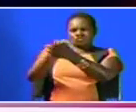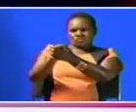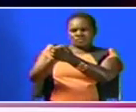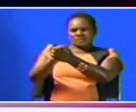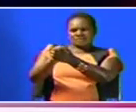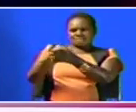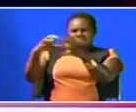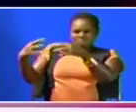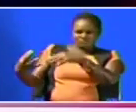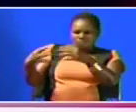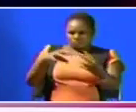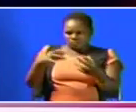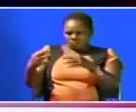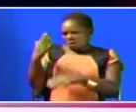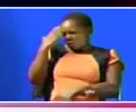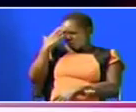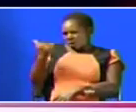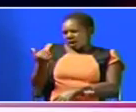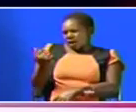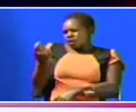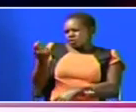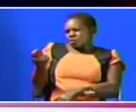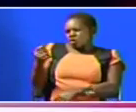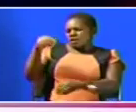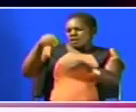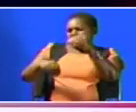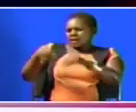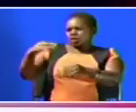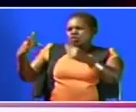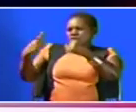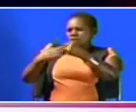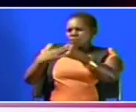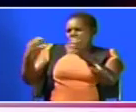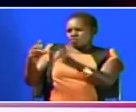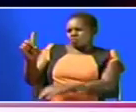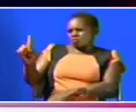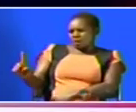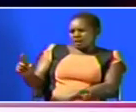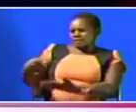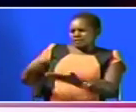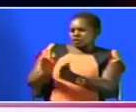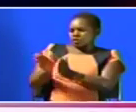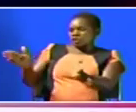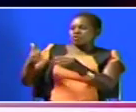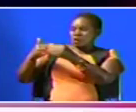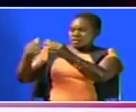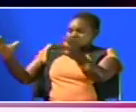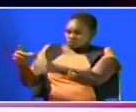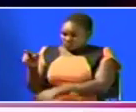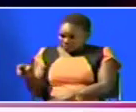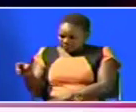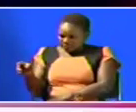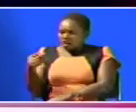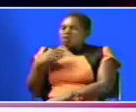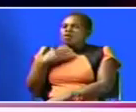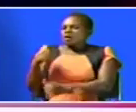locked in a vicious tussle over the upcoming KIBRA by-election. Well, one team led by the Secretary General Raphael Tuju was against